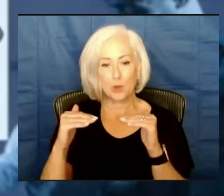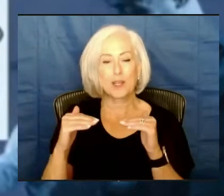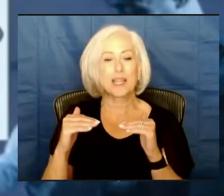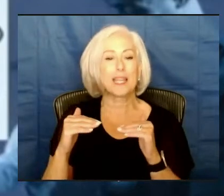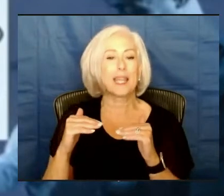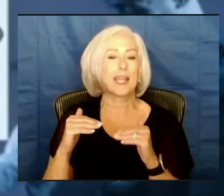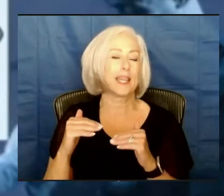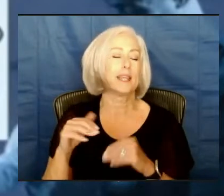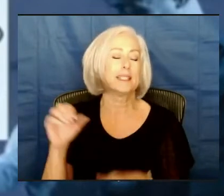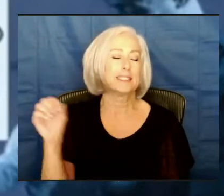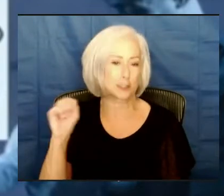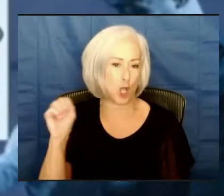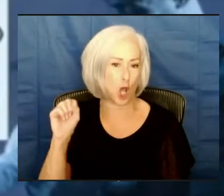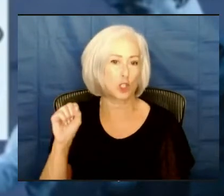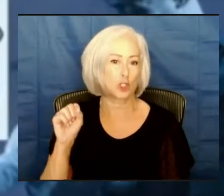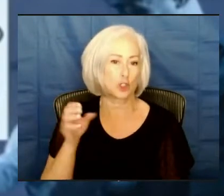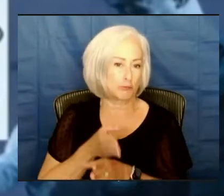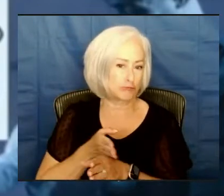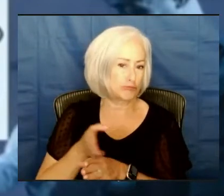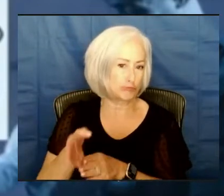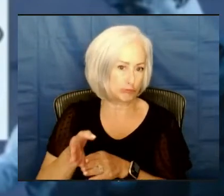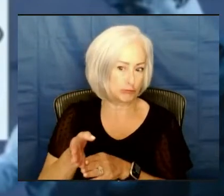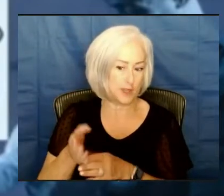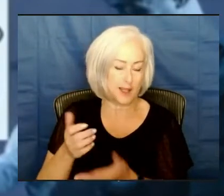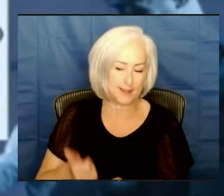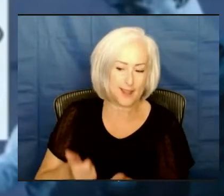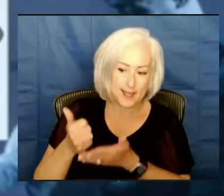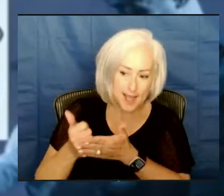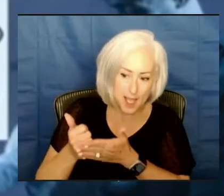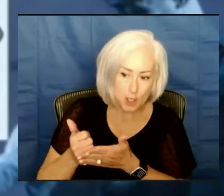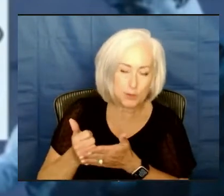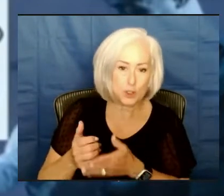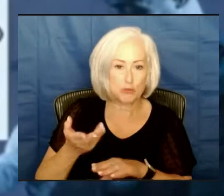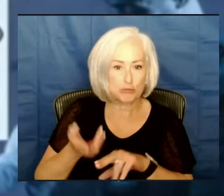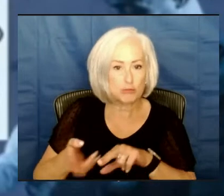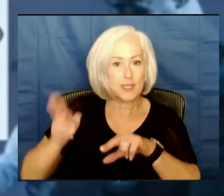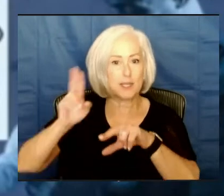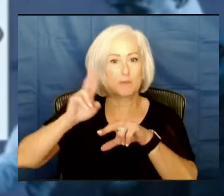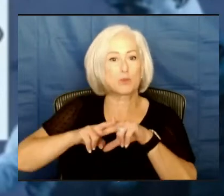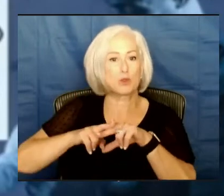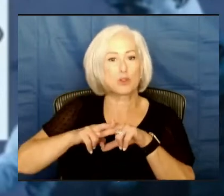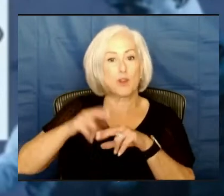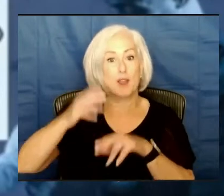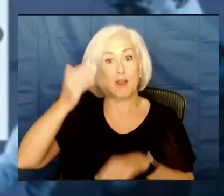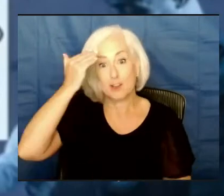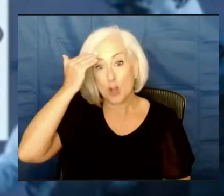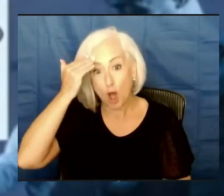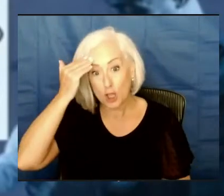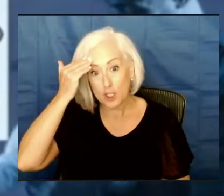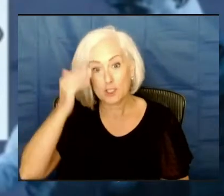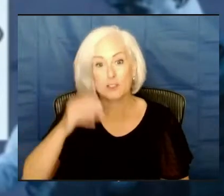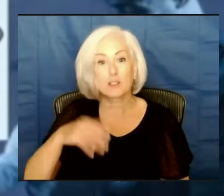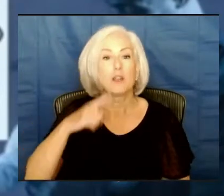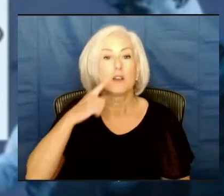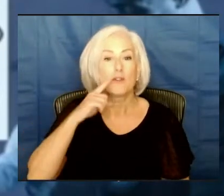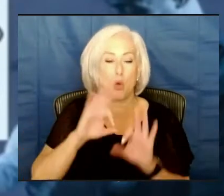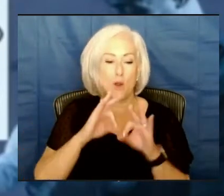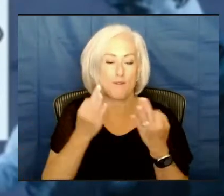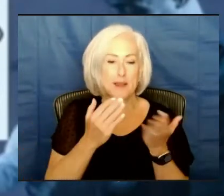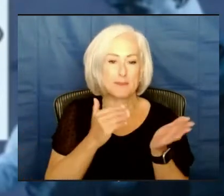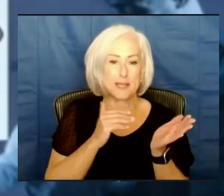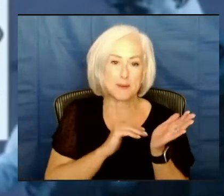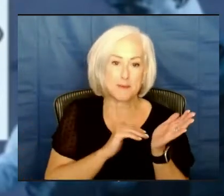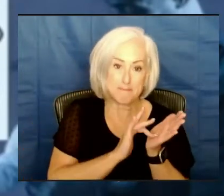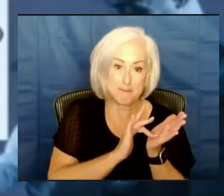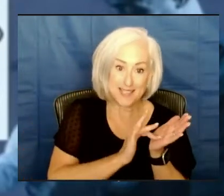really aimed to increase the knowledge and awareness of OBGYN and family medicine residents in birth equity. So